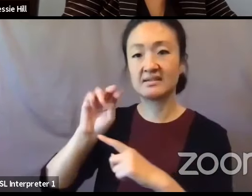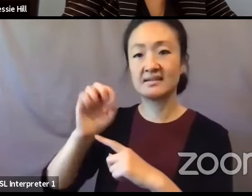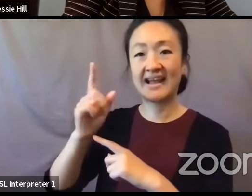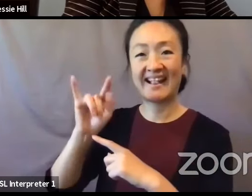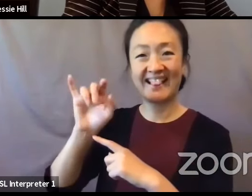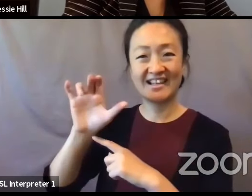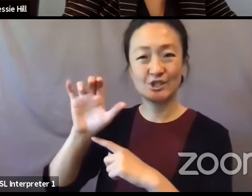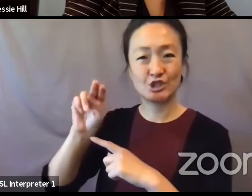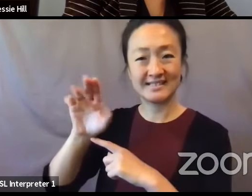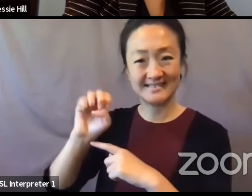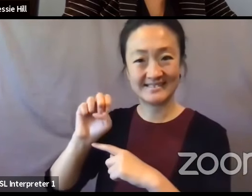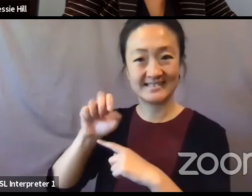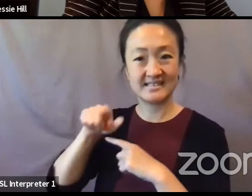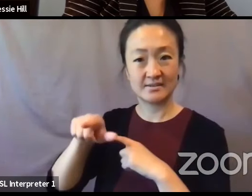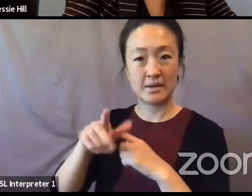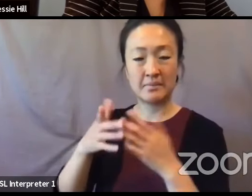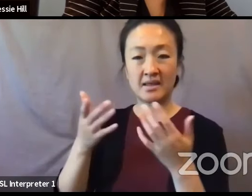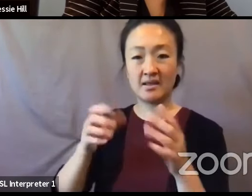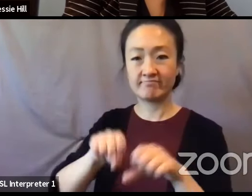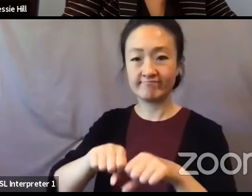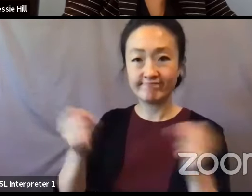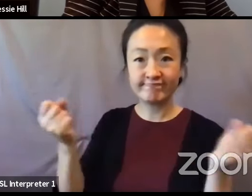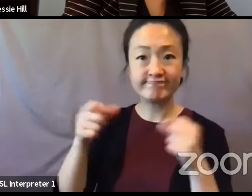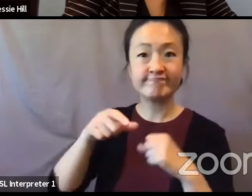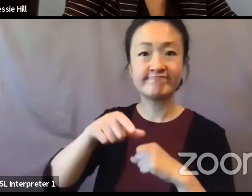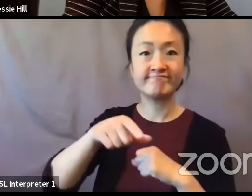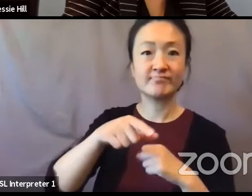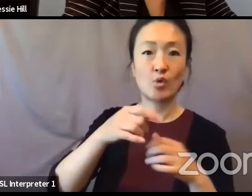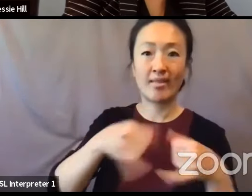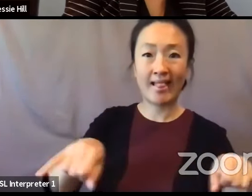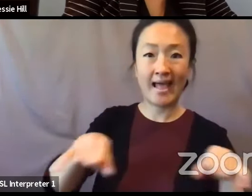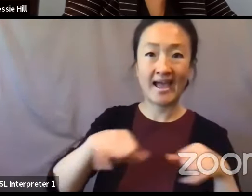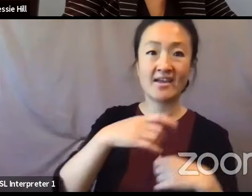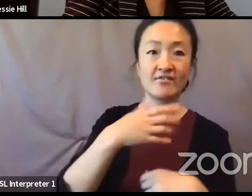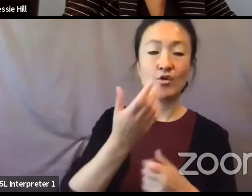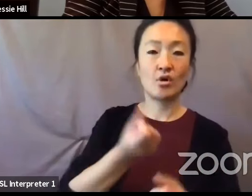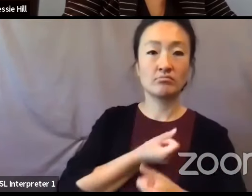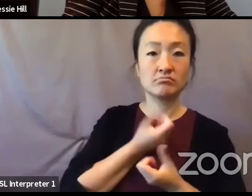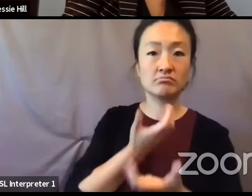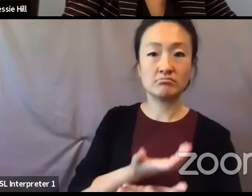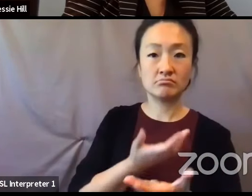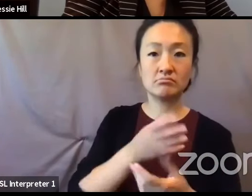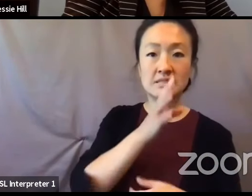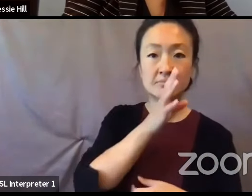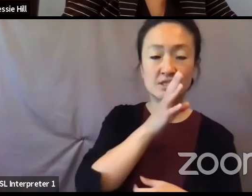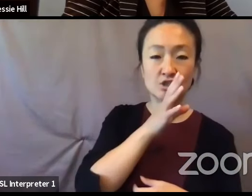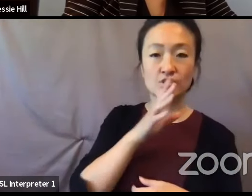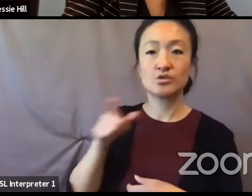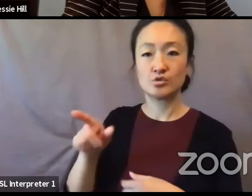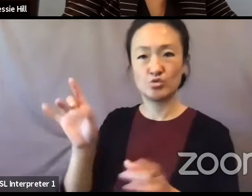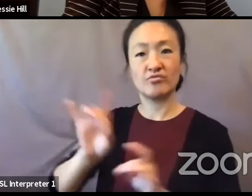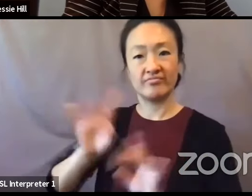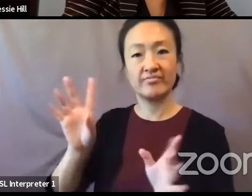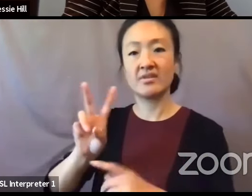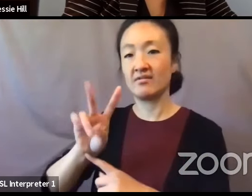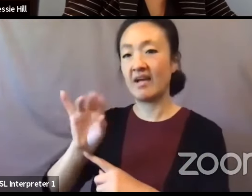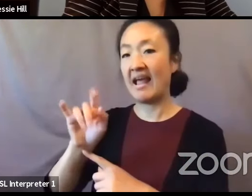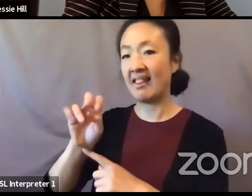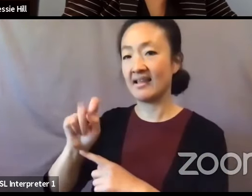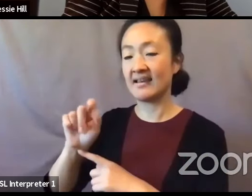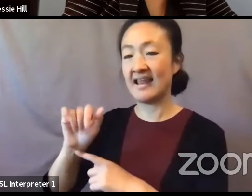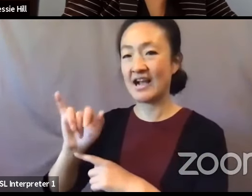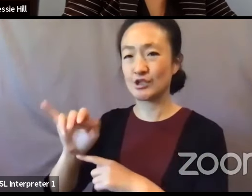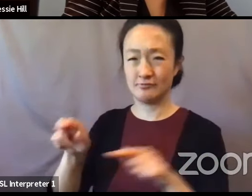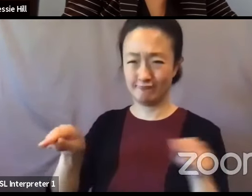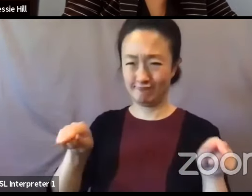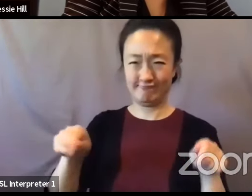crossed the line from permissible speech to violent action. It's a very problematic decision. It's one